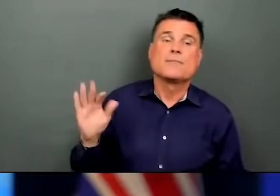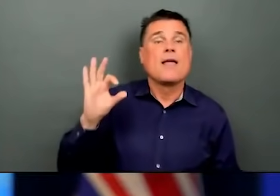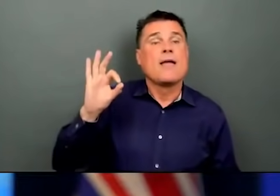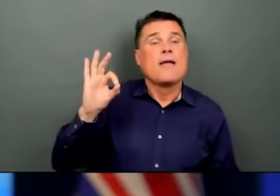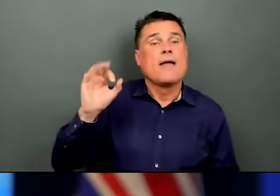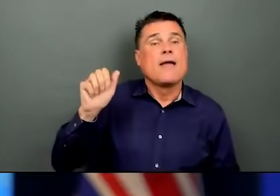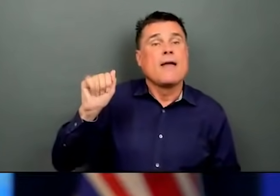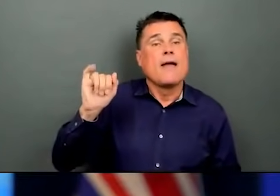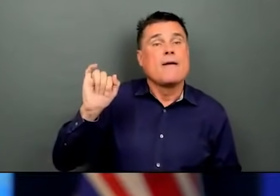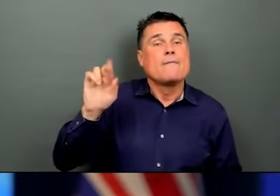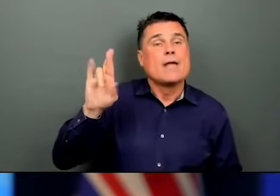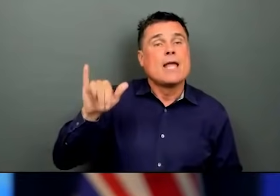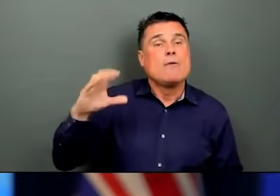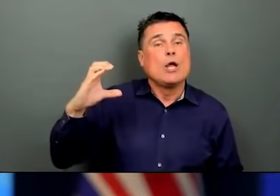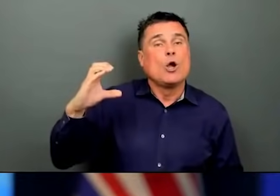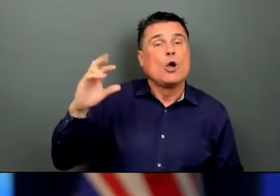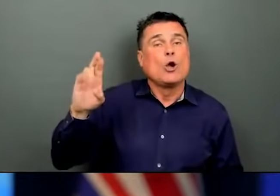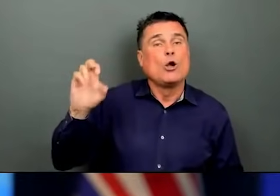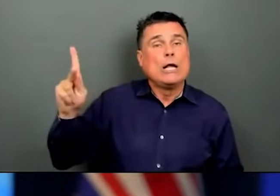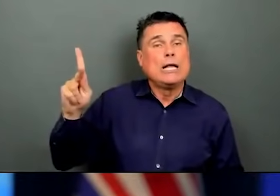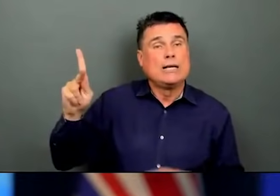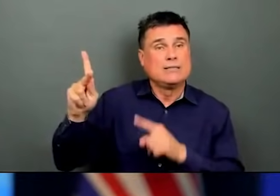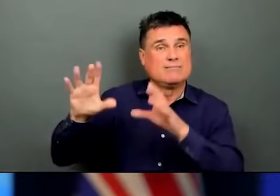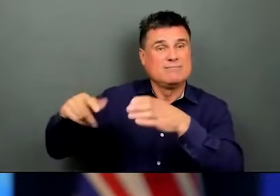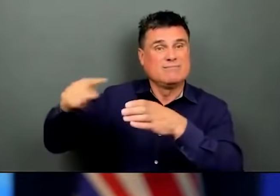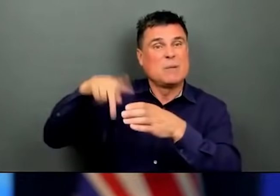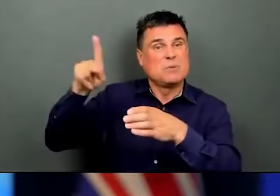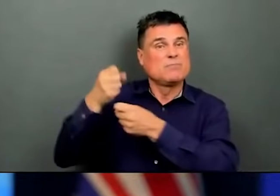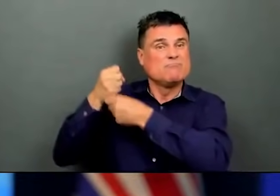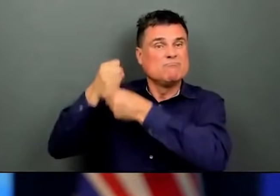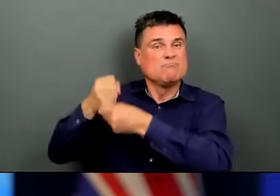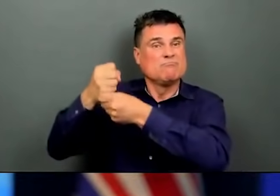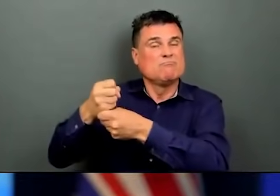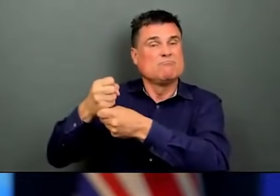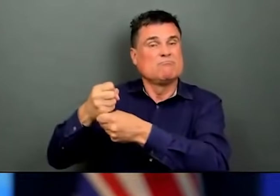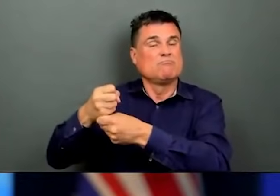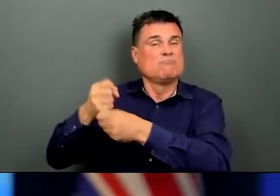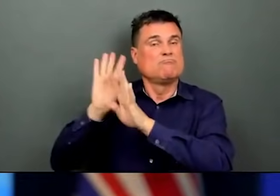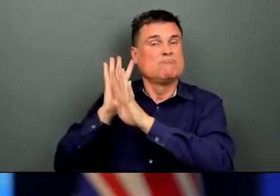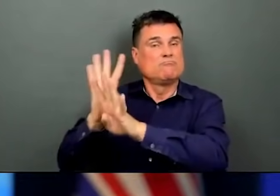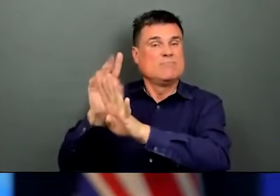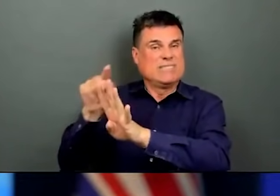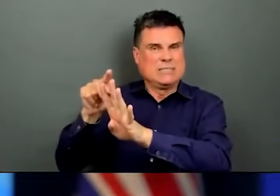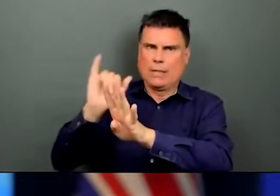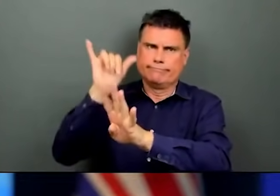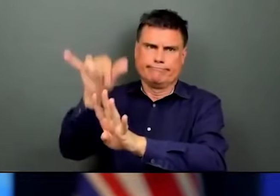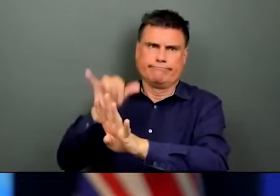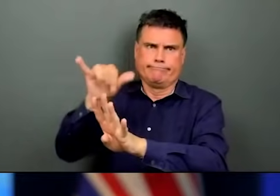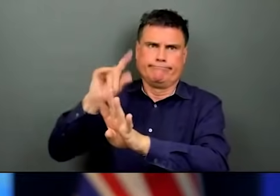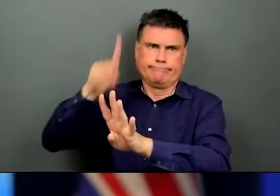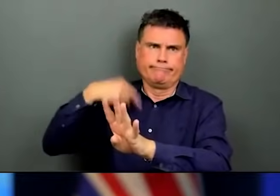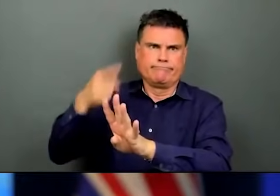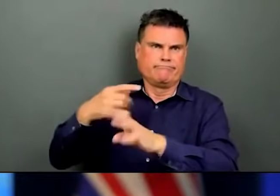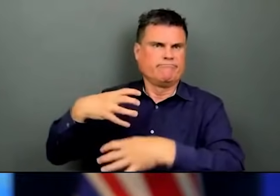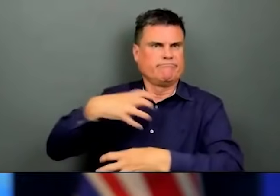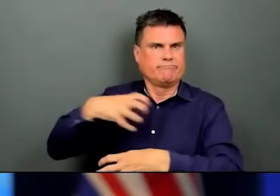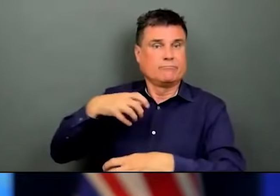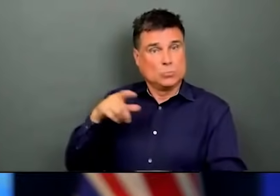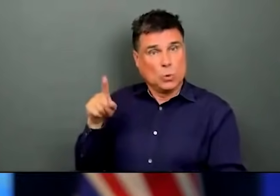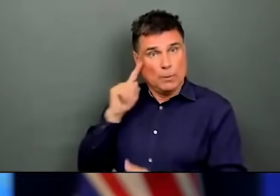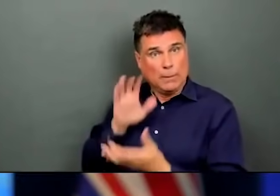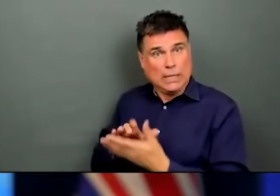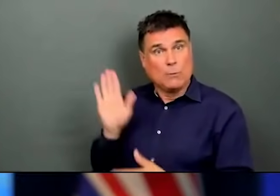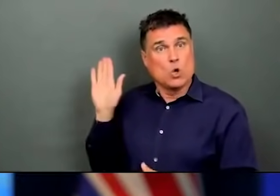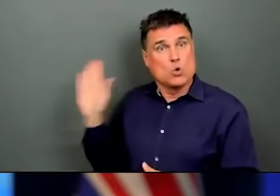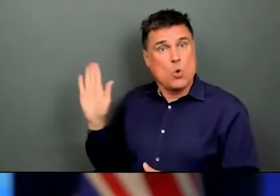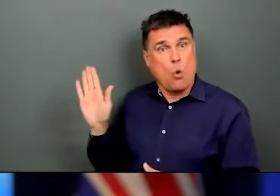I'm hopeful that those who have taken to the roads of southern Vancouver Island will understand that this process is not one that can happen